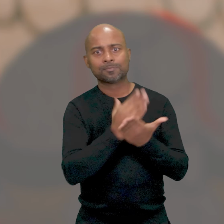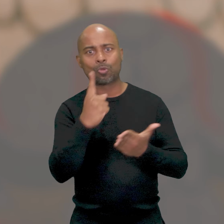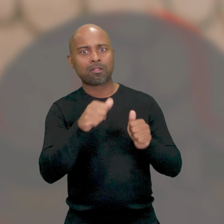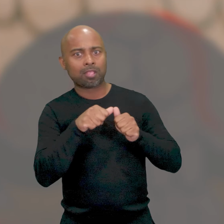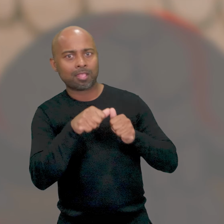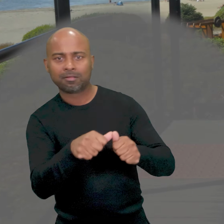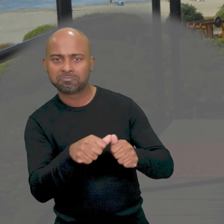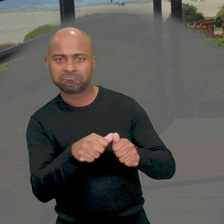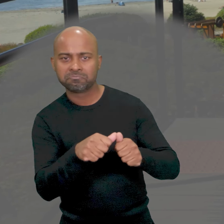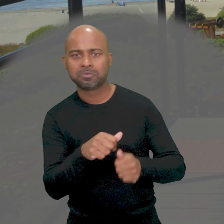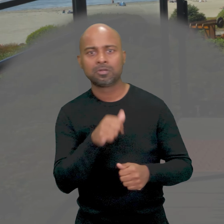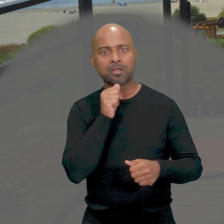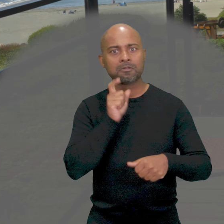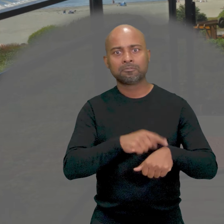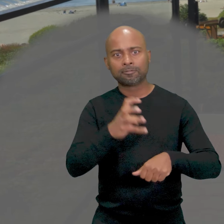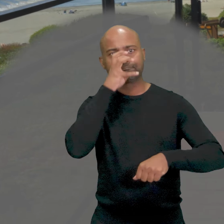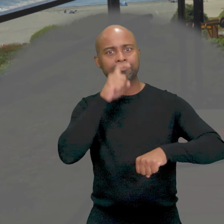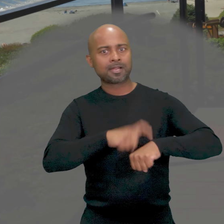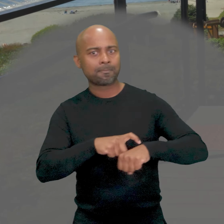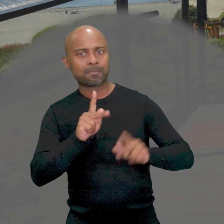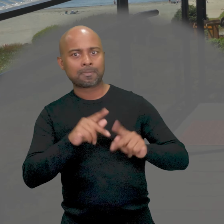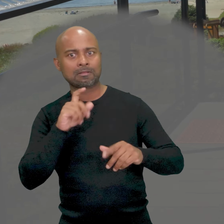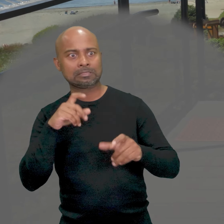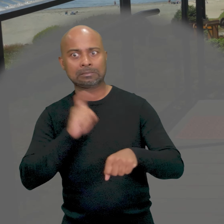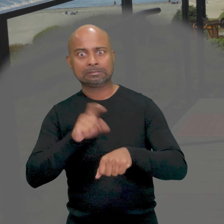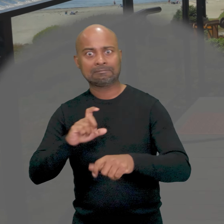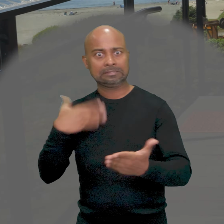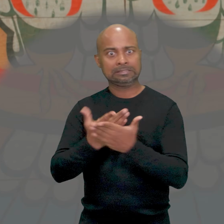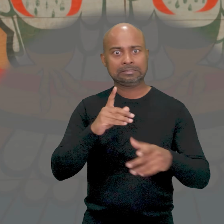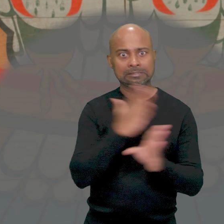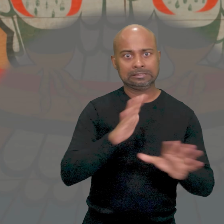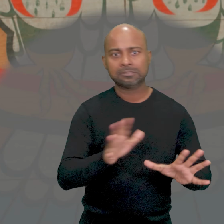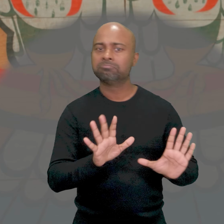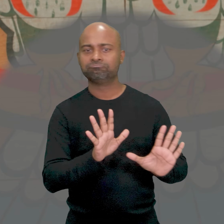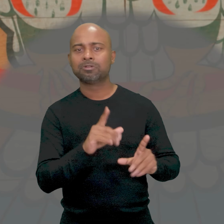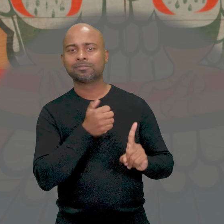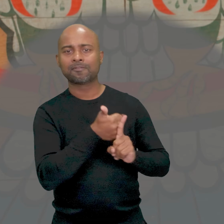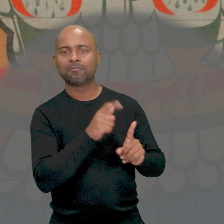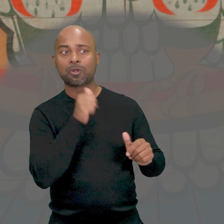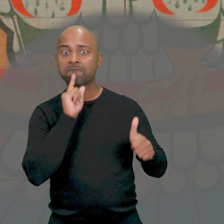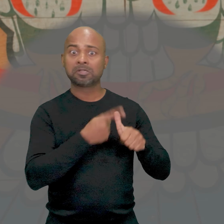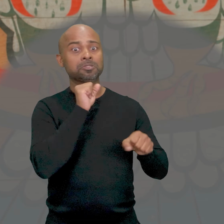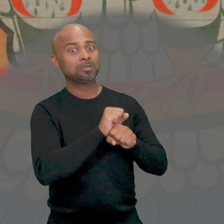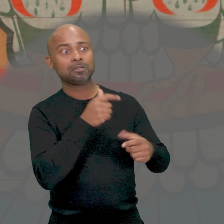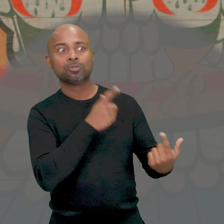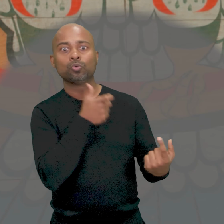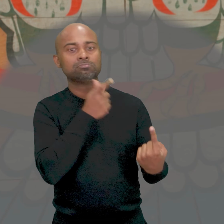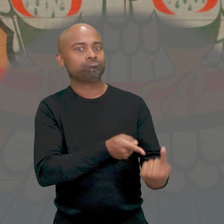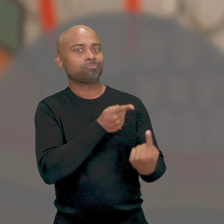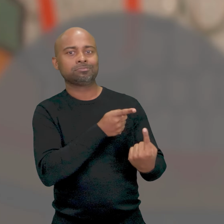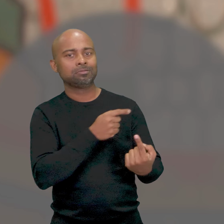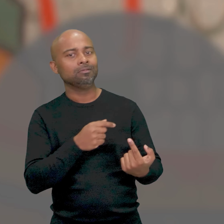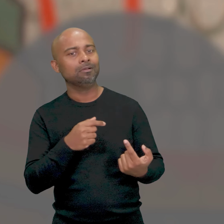with someone constantly. No time constraint for when people are checking into rooms. Leticia isn't the first employee we've had who kind